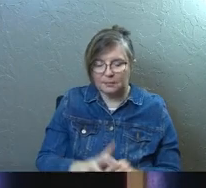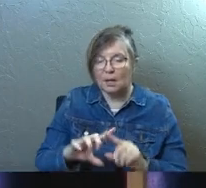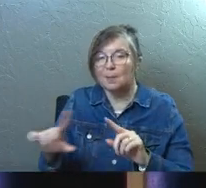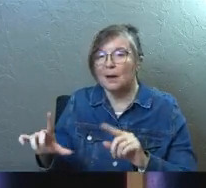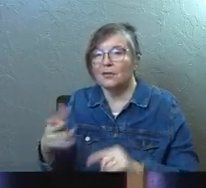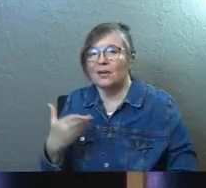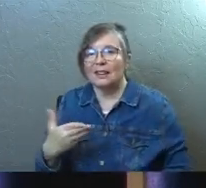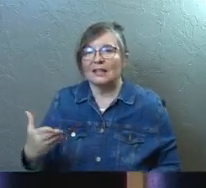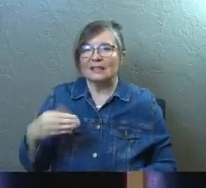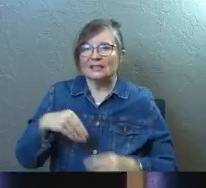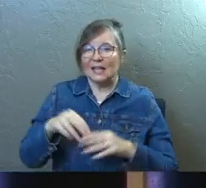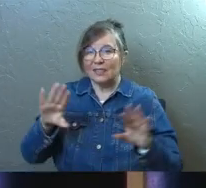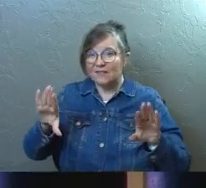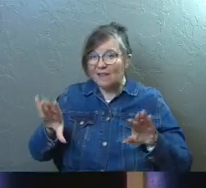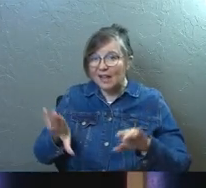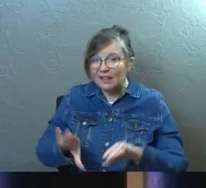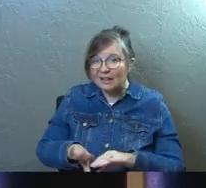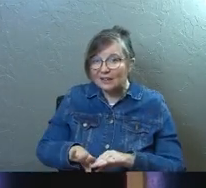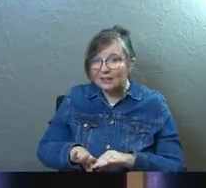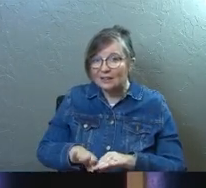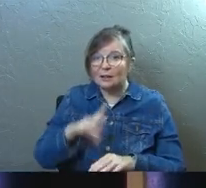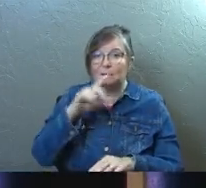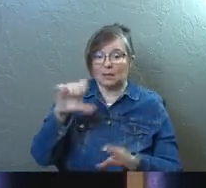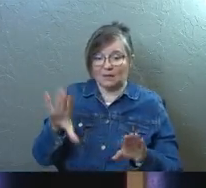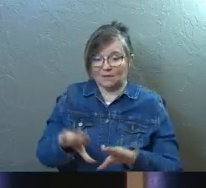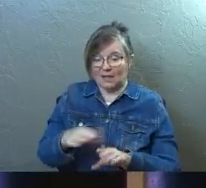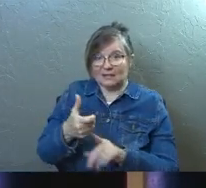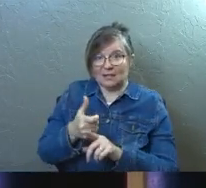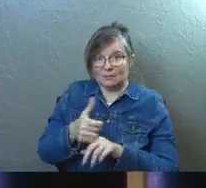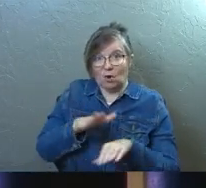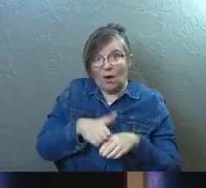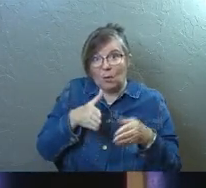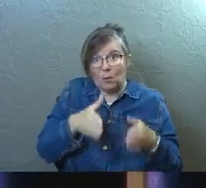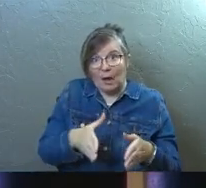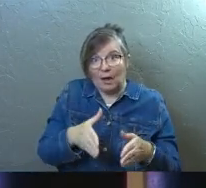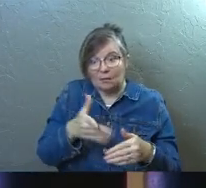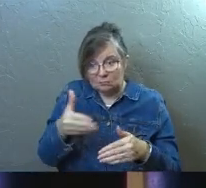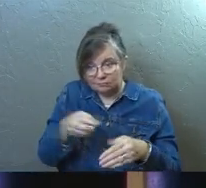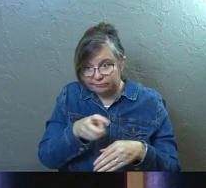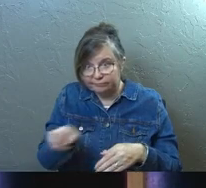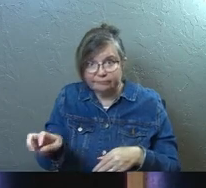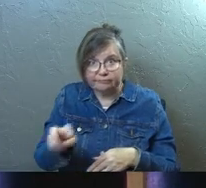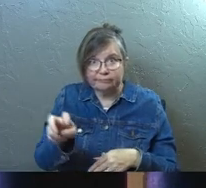But there's things in the valleys. Because the valleys are on the way, right?